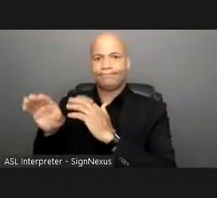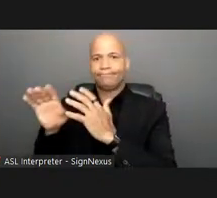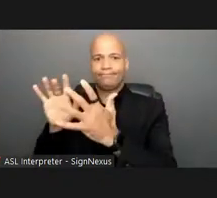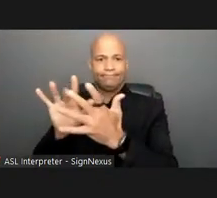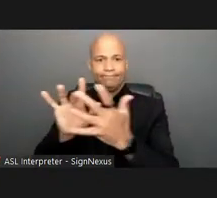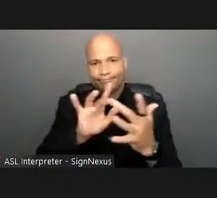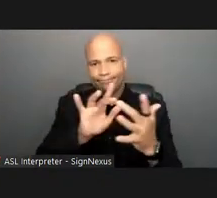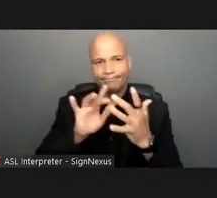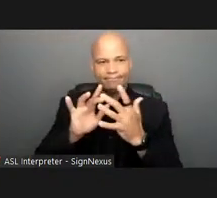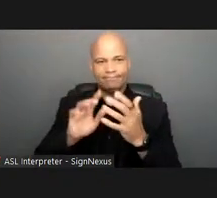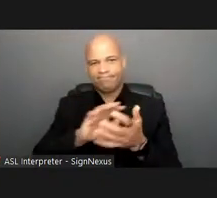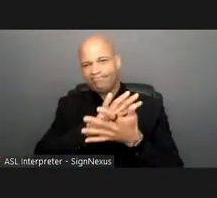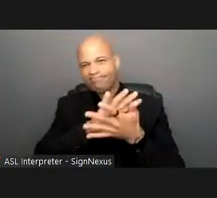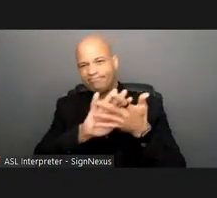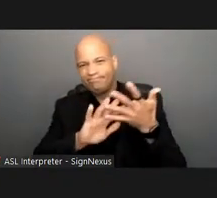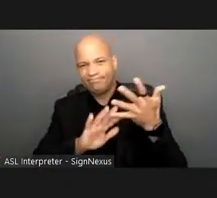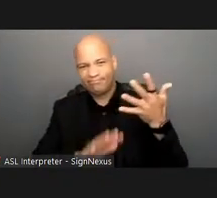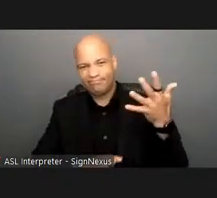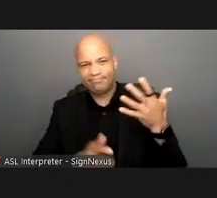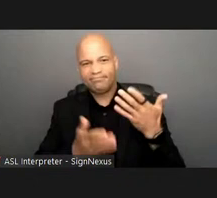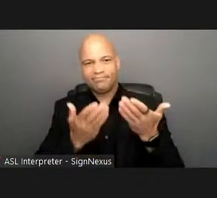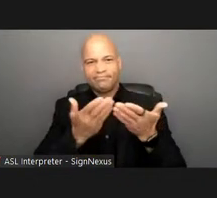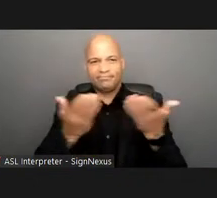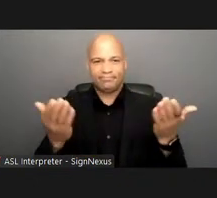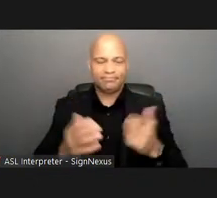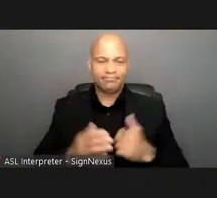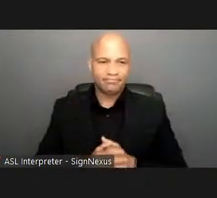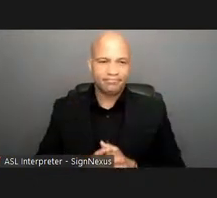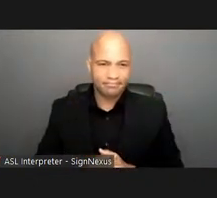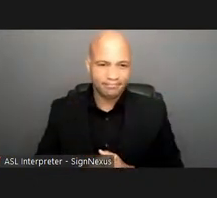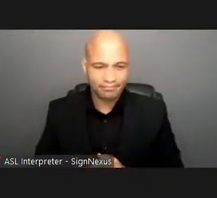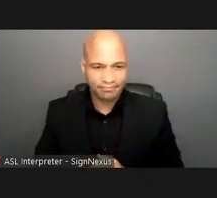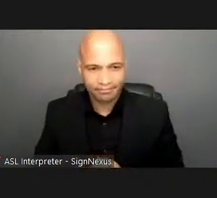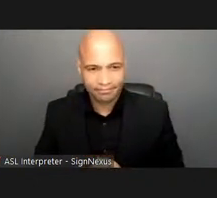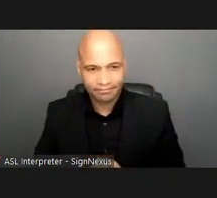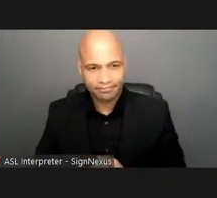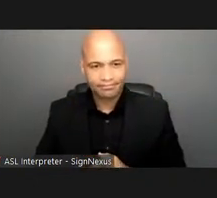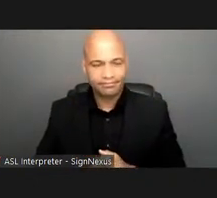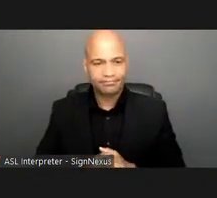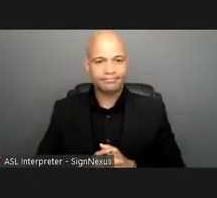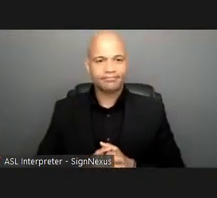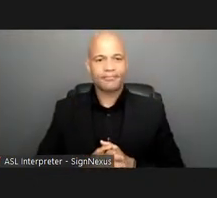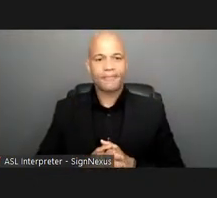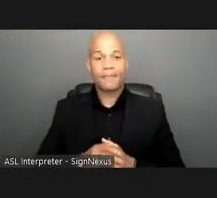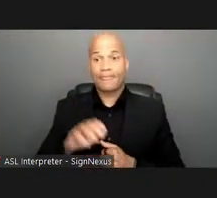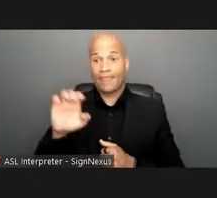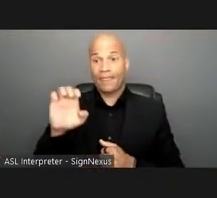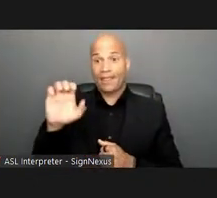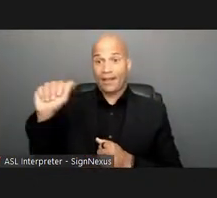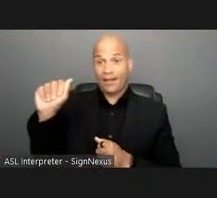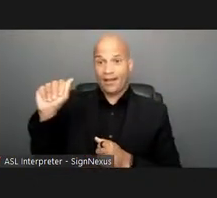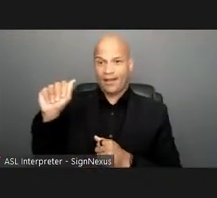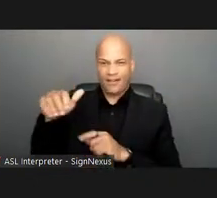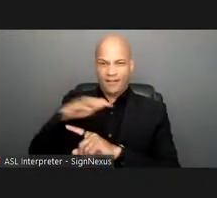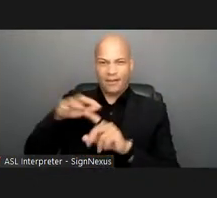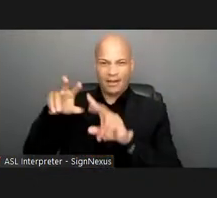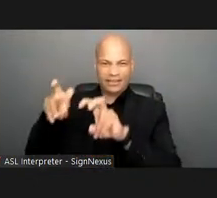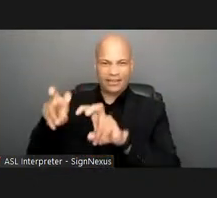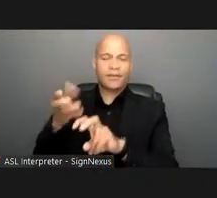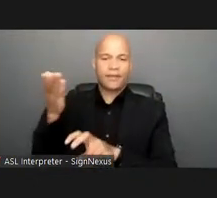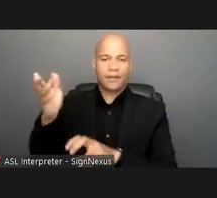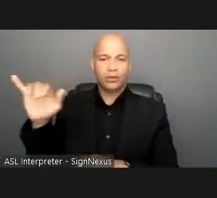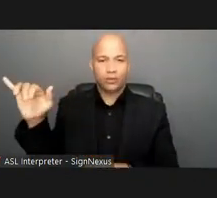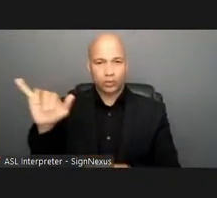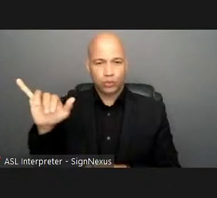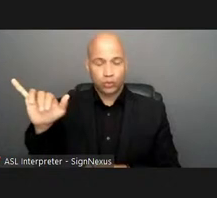phone and fax for MTA Bridges and tunnels is also in the environmental assessment in addition formal oral comments can be made at